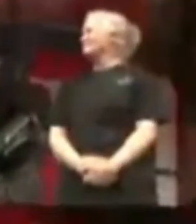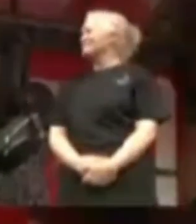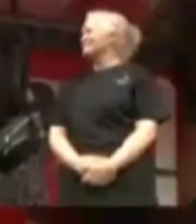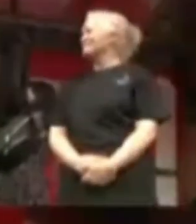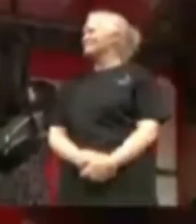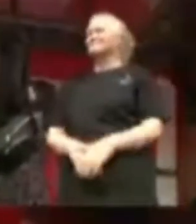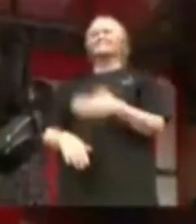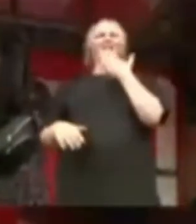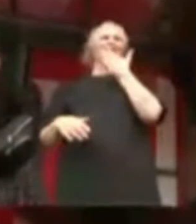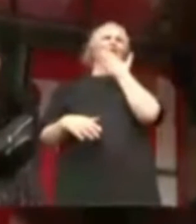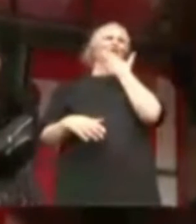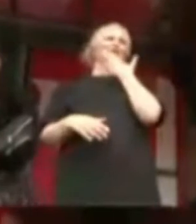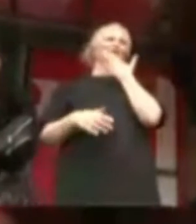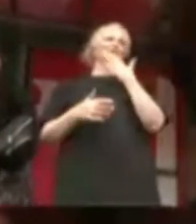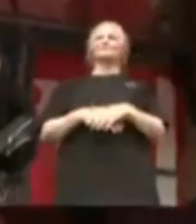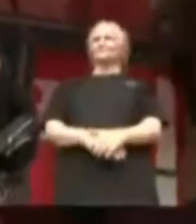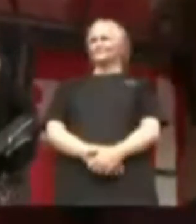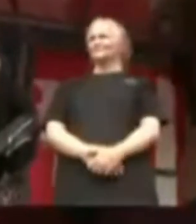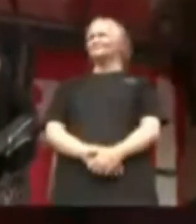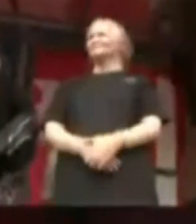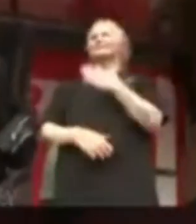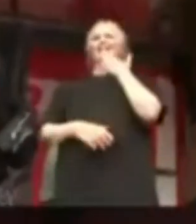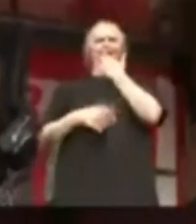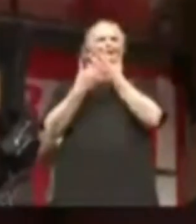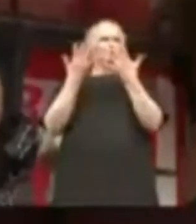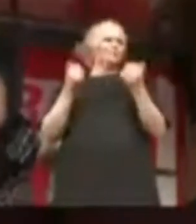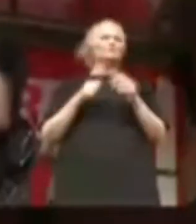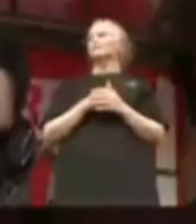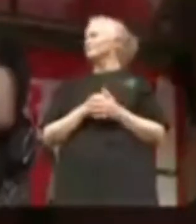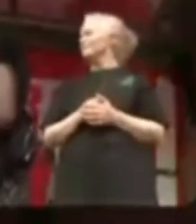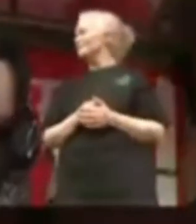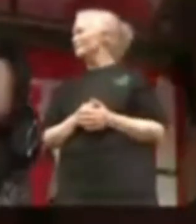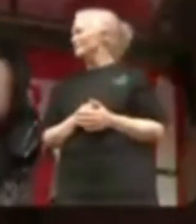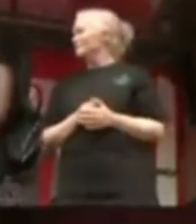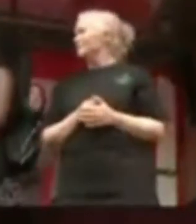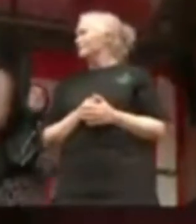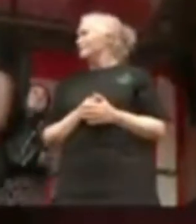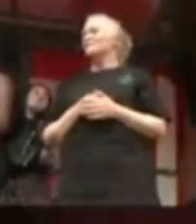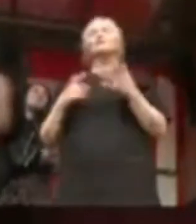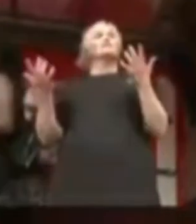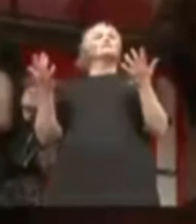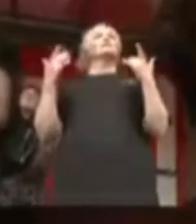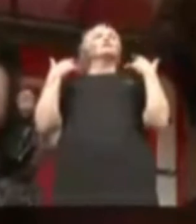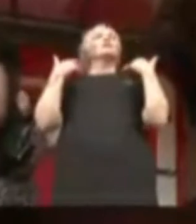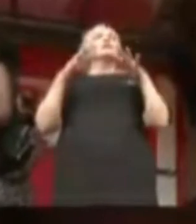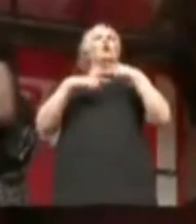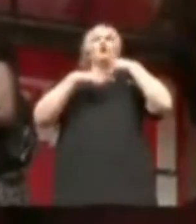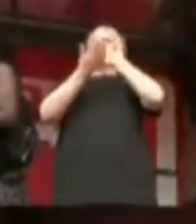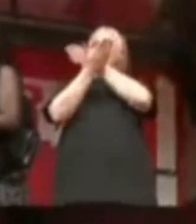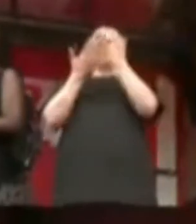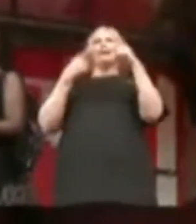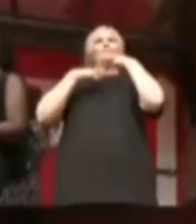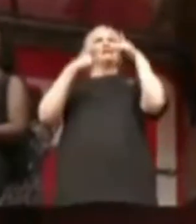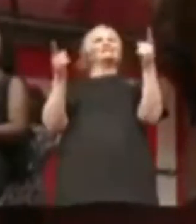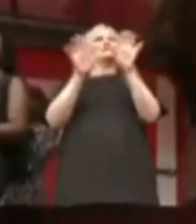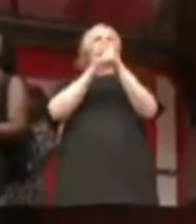Thank you. Thank you. Thank you, Paul. And thank you, friends. I bring a clear message from thousands